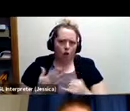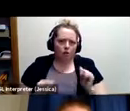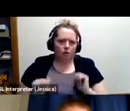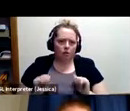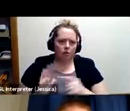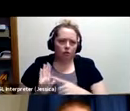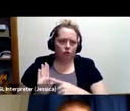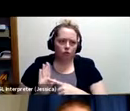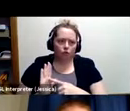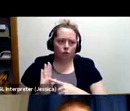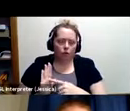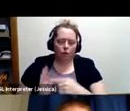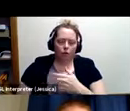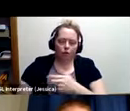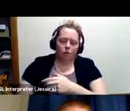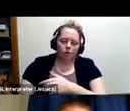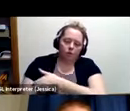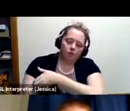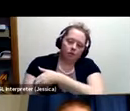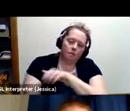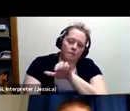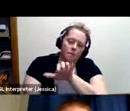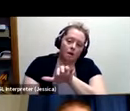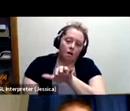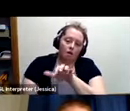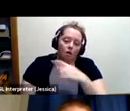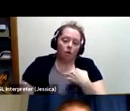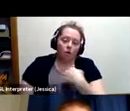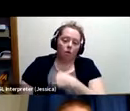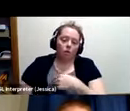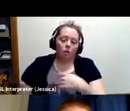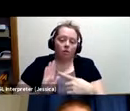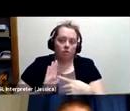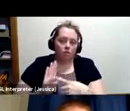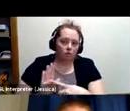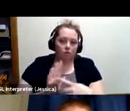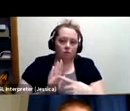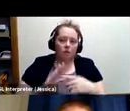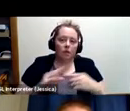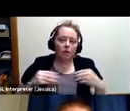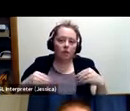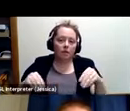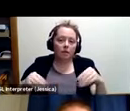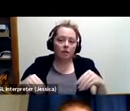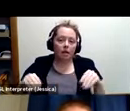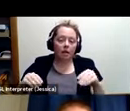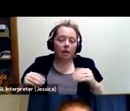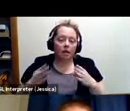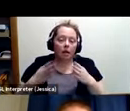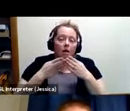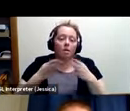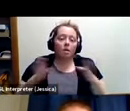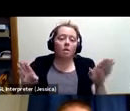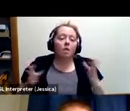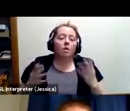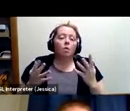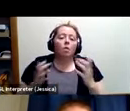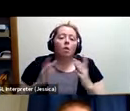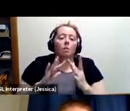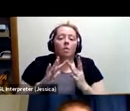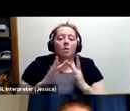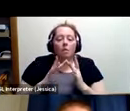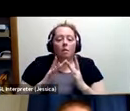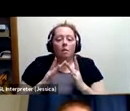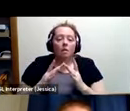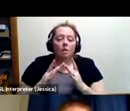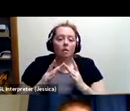we sell the pieces, we exhibit them in a public location. We're thinking about doing a virtual exhibition and doing